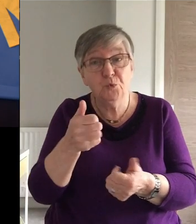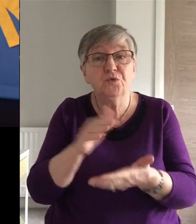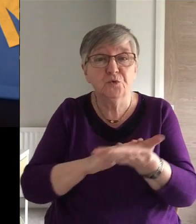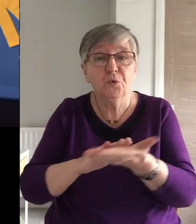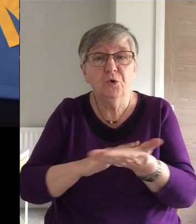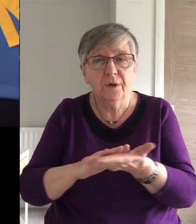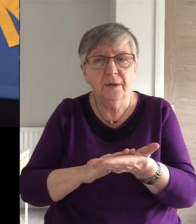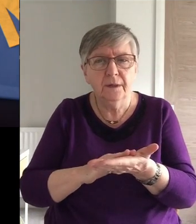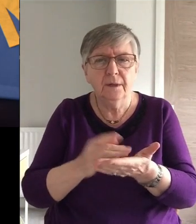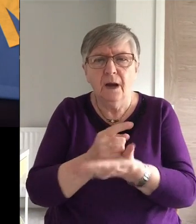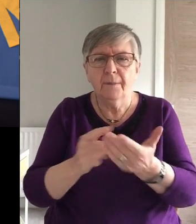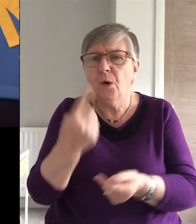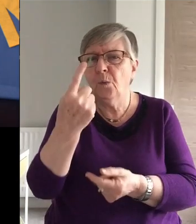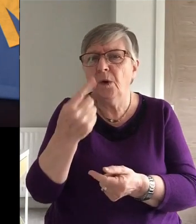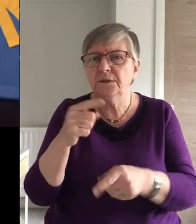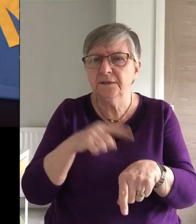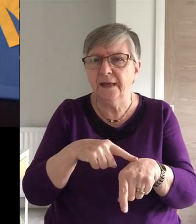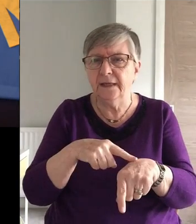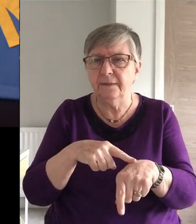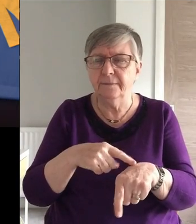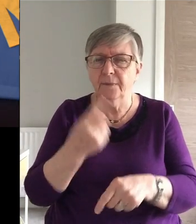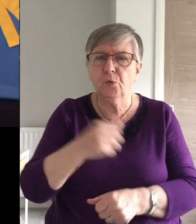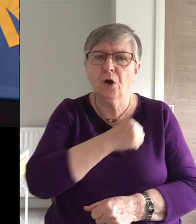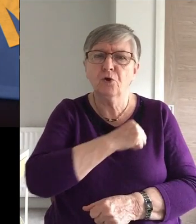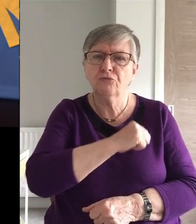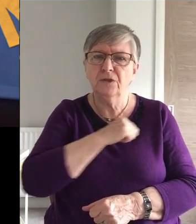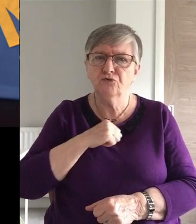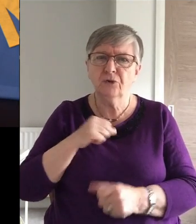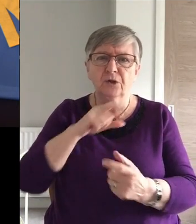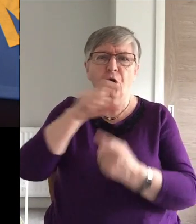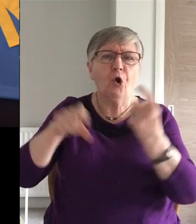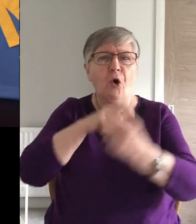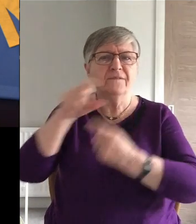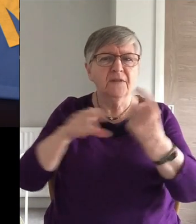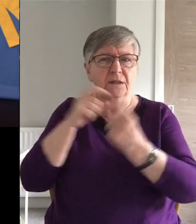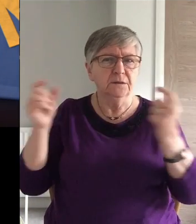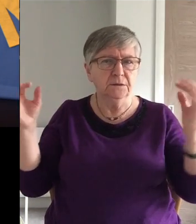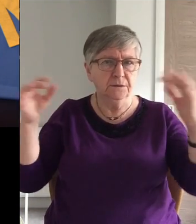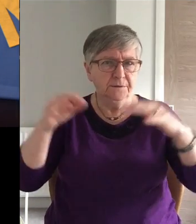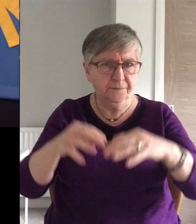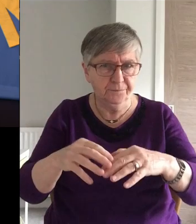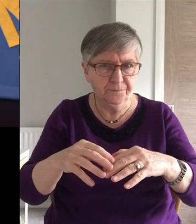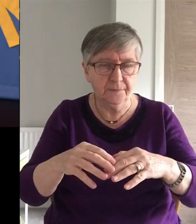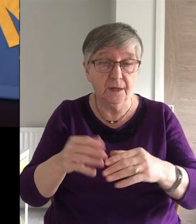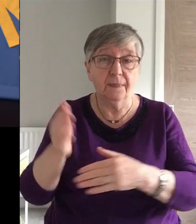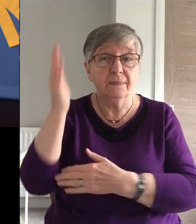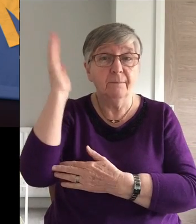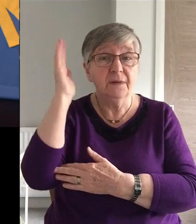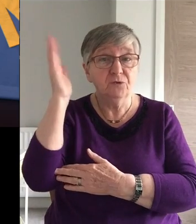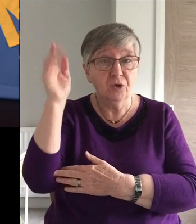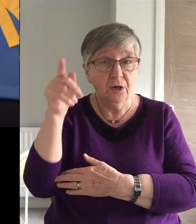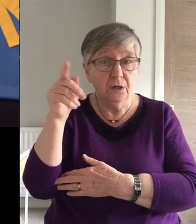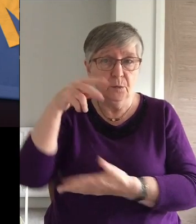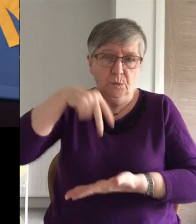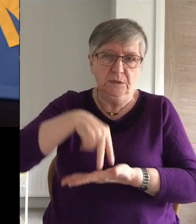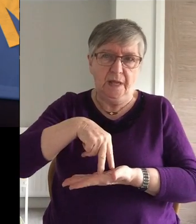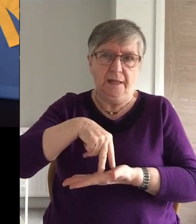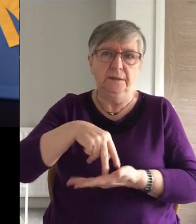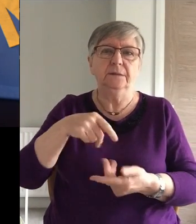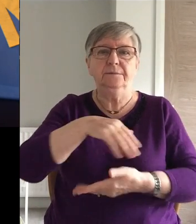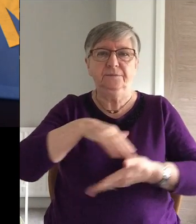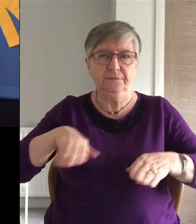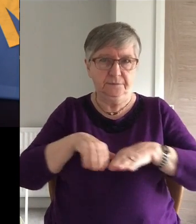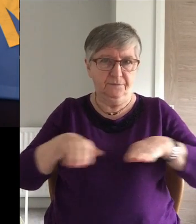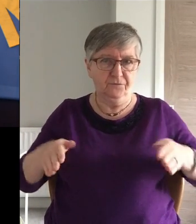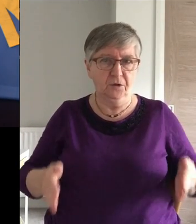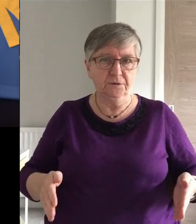well. But it's a story of one time there was a Christian convention, a Christian conference going on, and the preacher was standing in